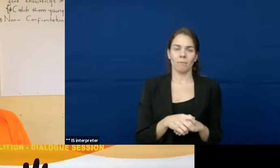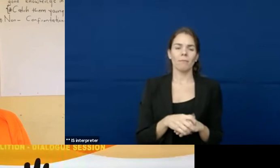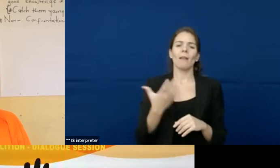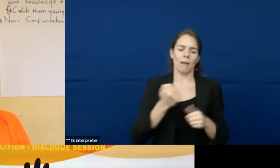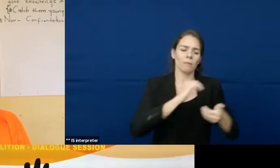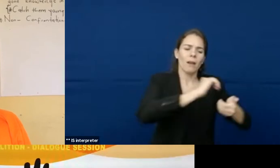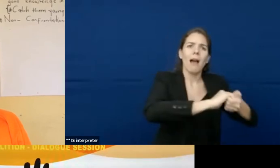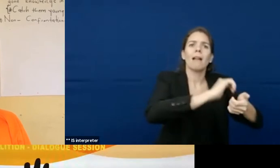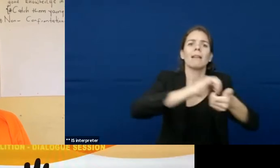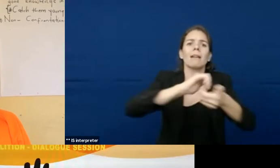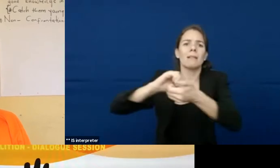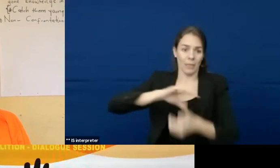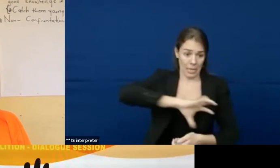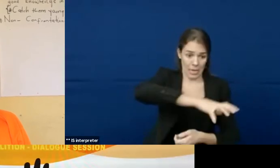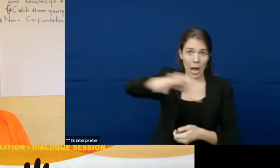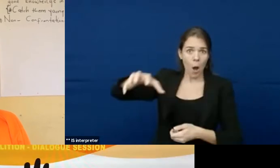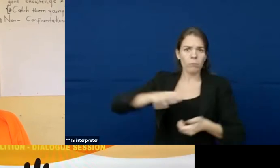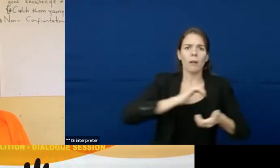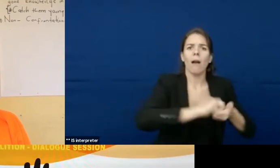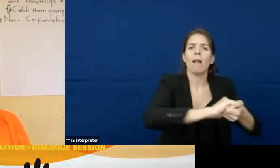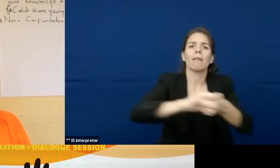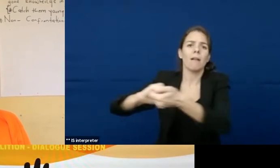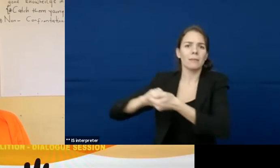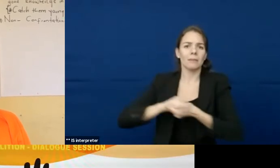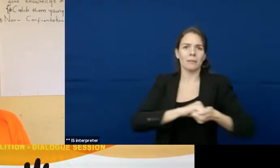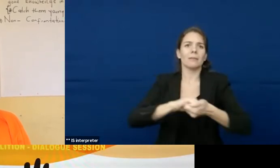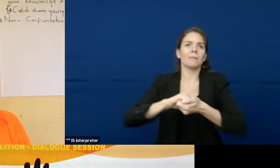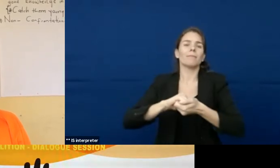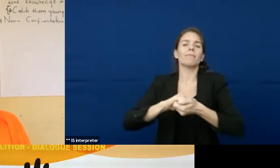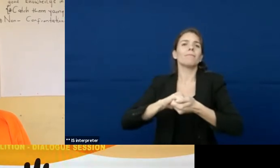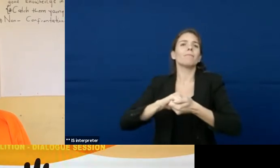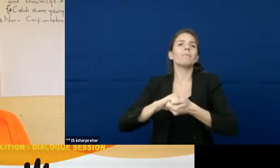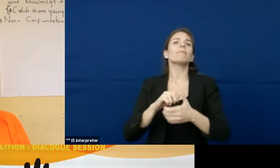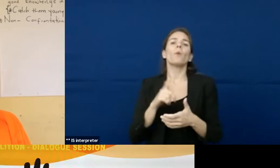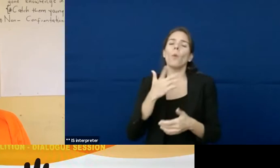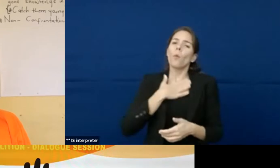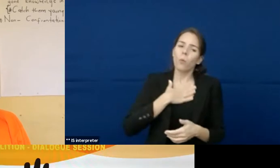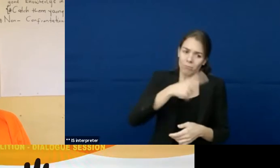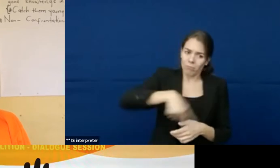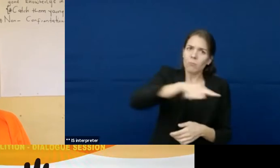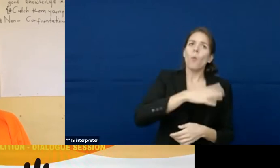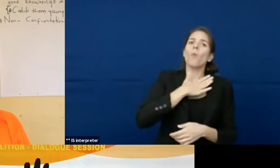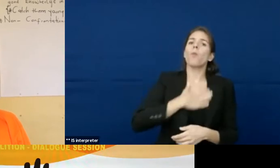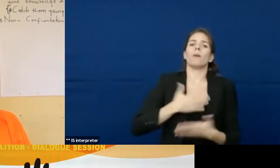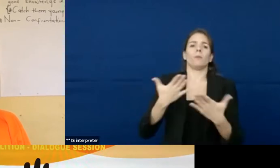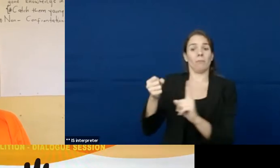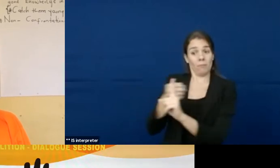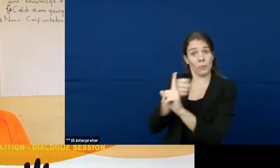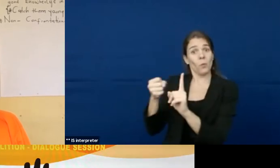ending gender-based violence against women and girls, as well as building on stakeholders' small and different